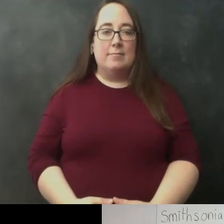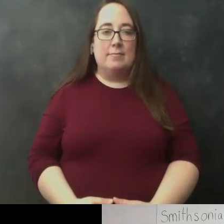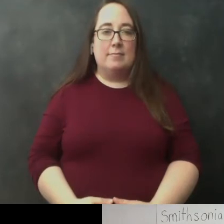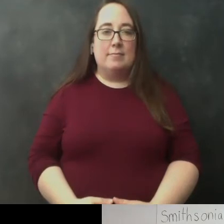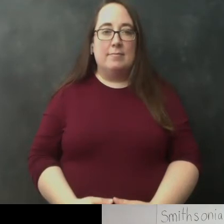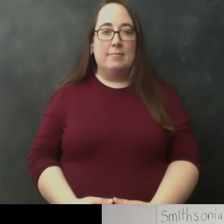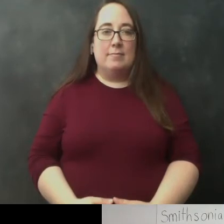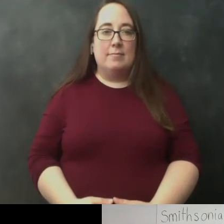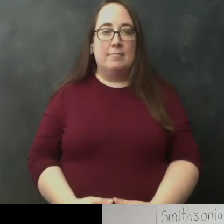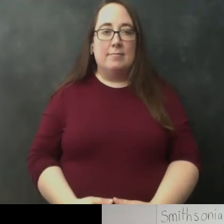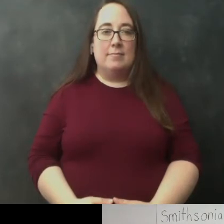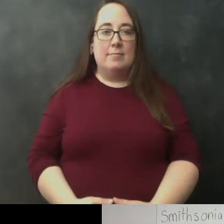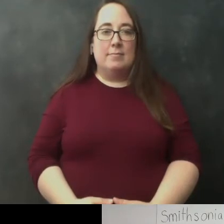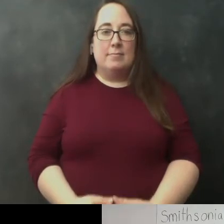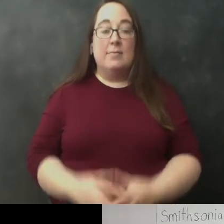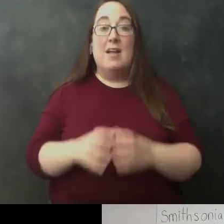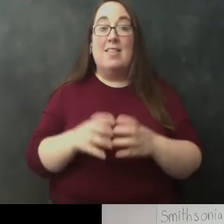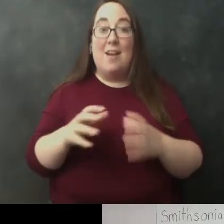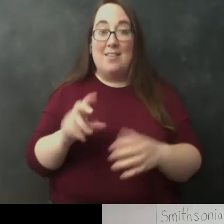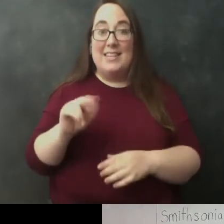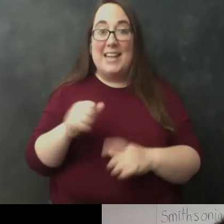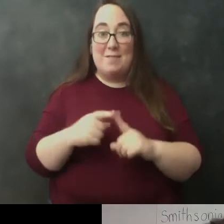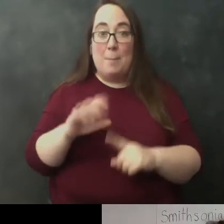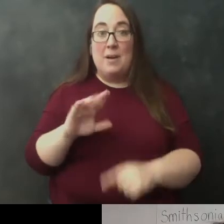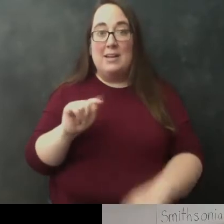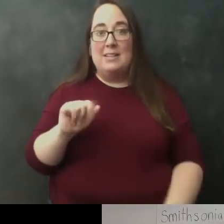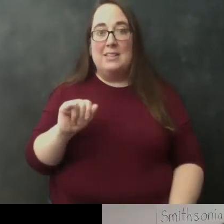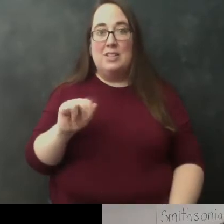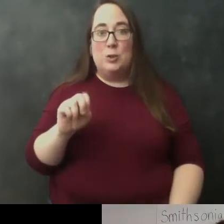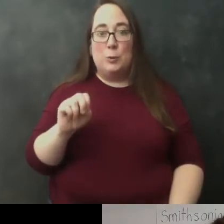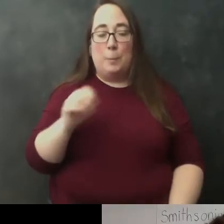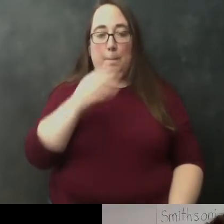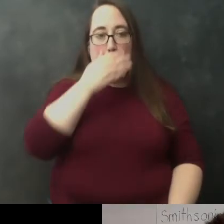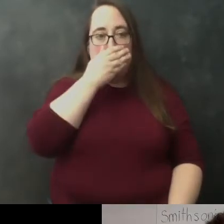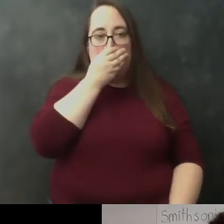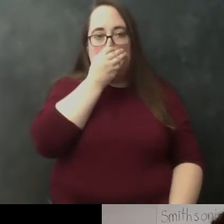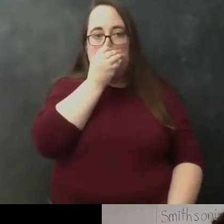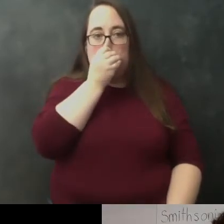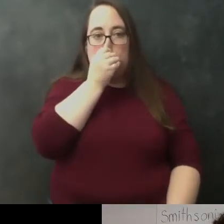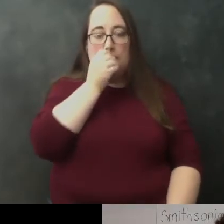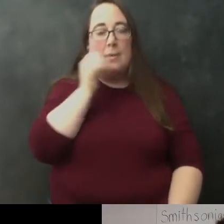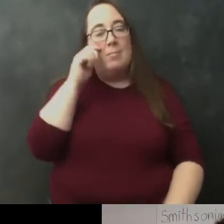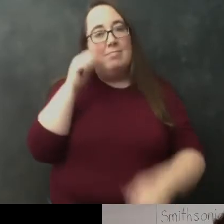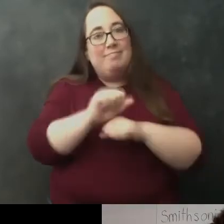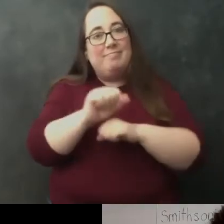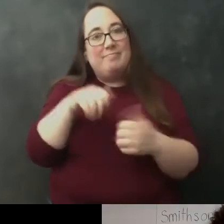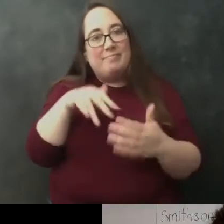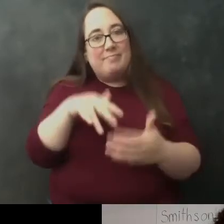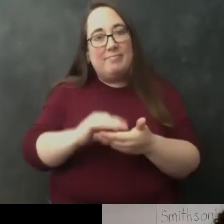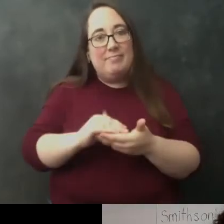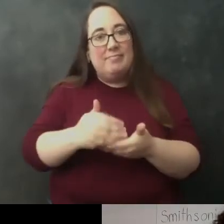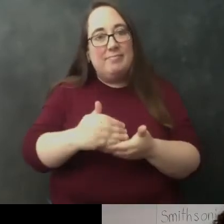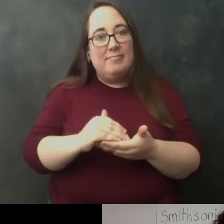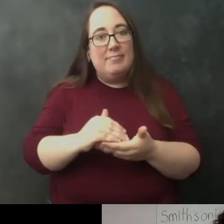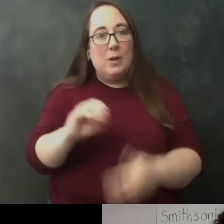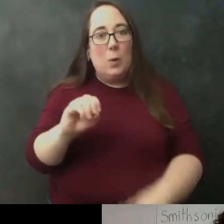animals directly from their tissues. So I have done a lot of work studying oysters. And so you